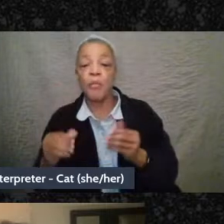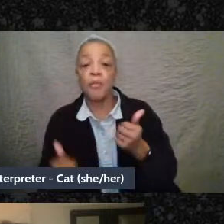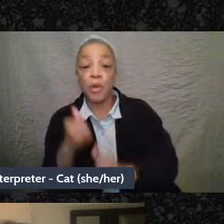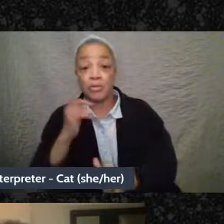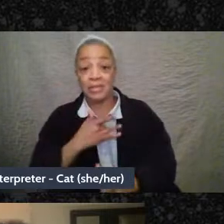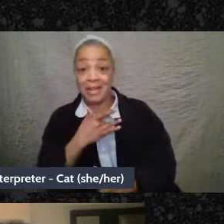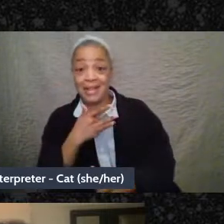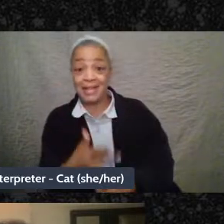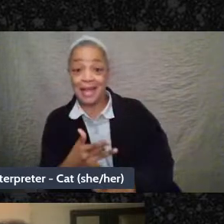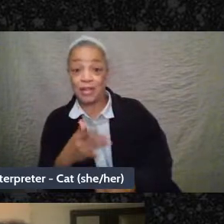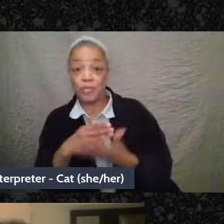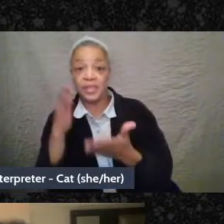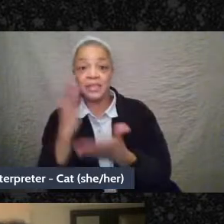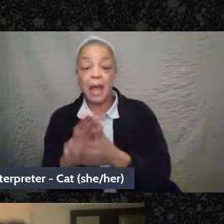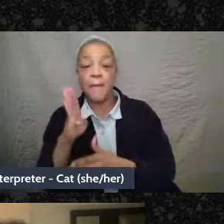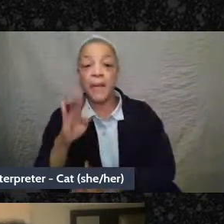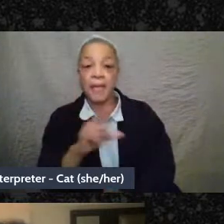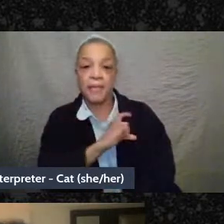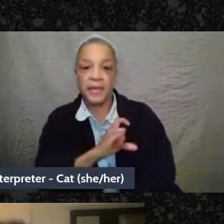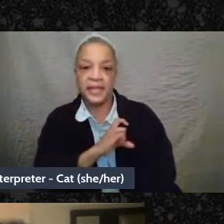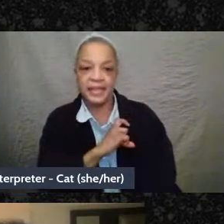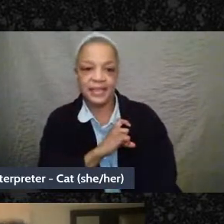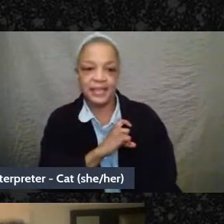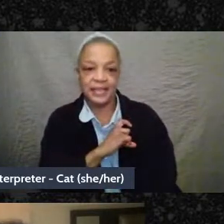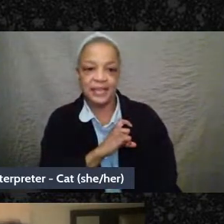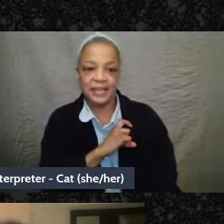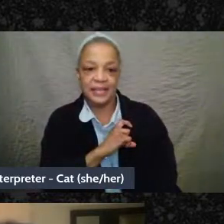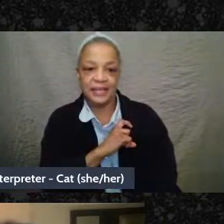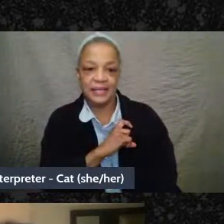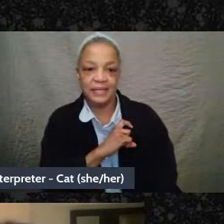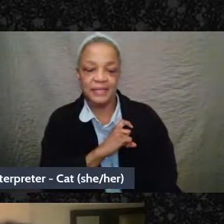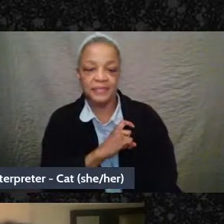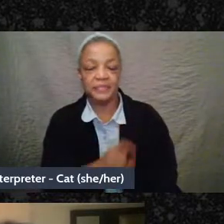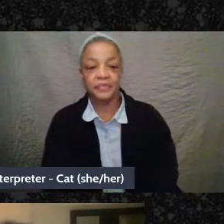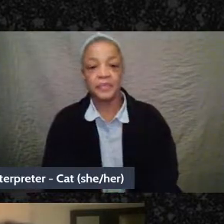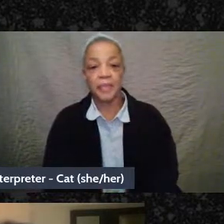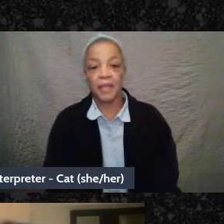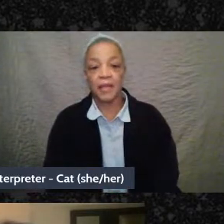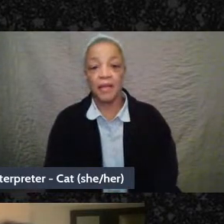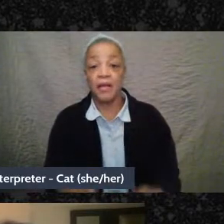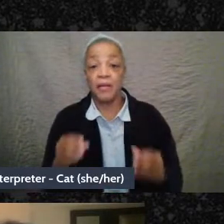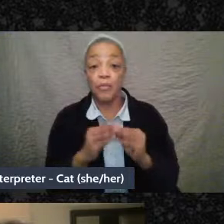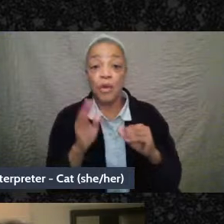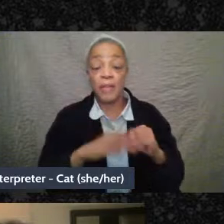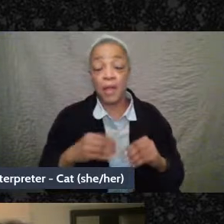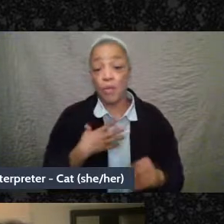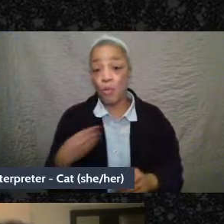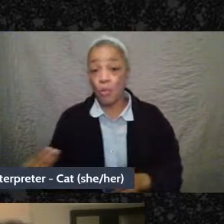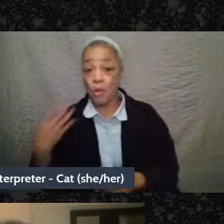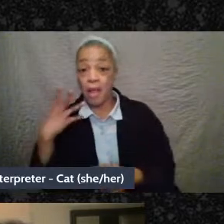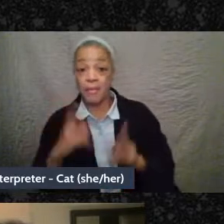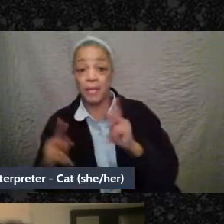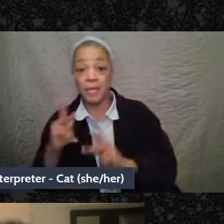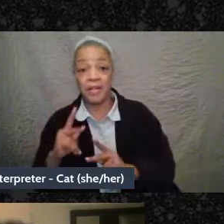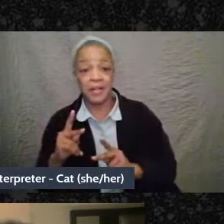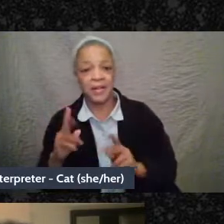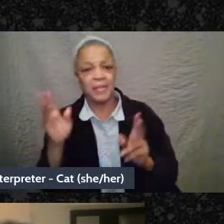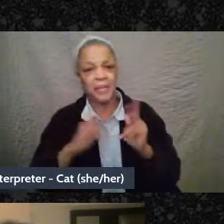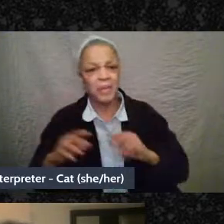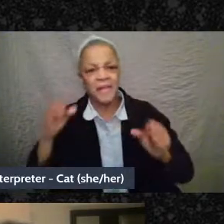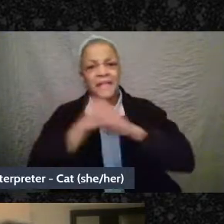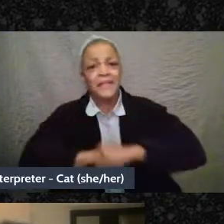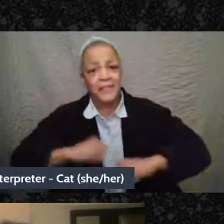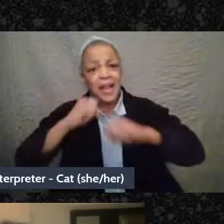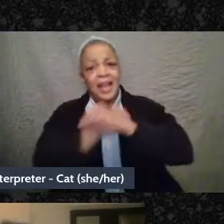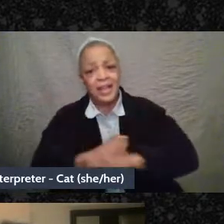9 times more likely per capita to be stopped by SPD than white people are, right? So there have been people who've been fighting this